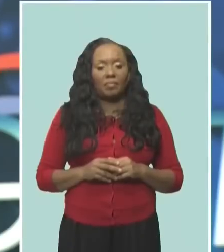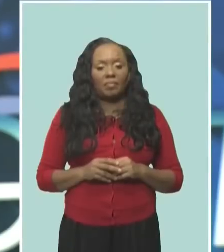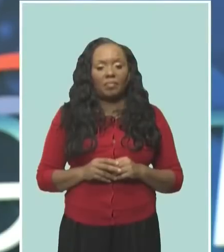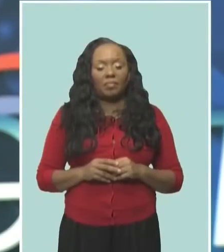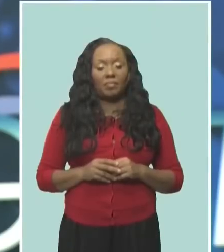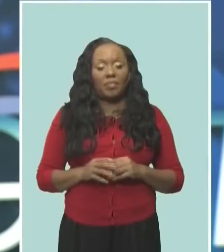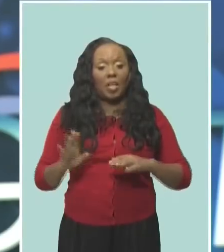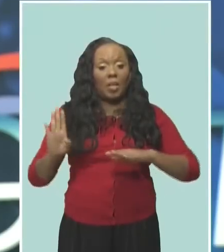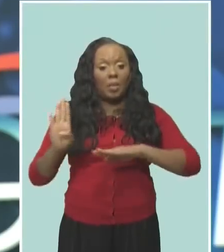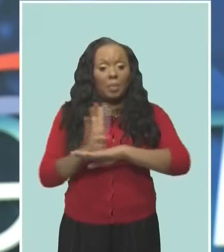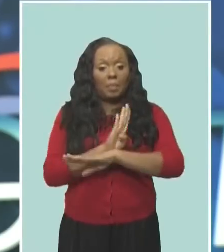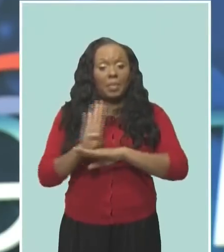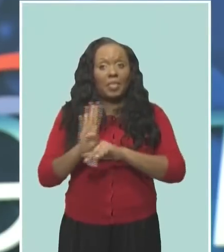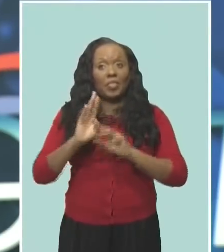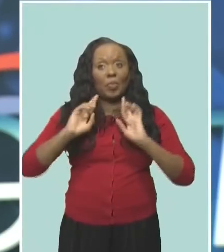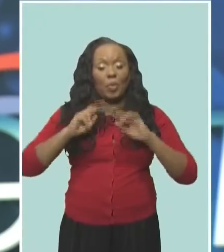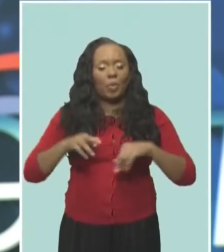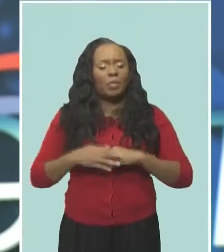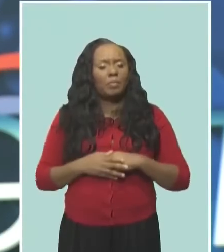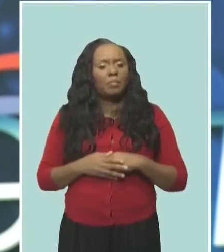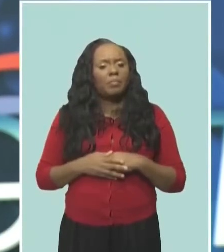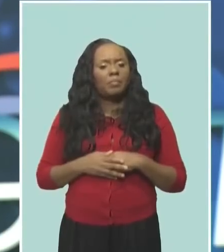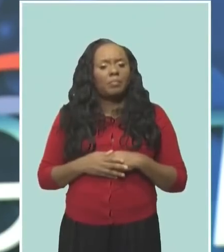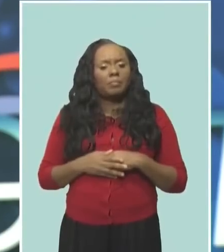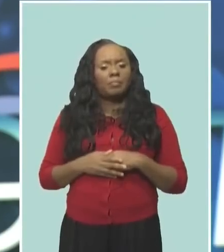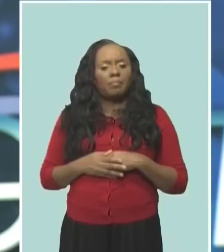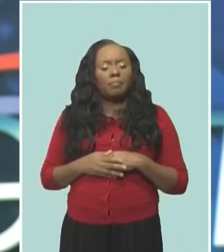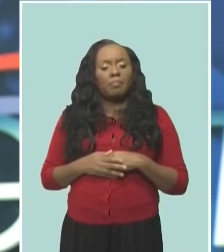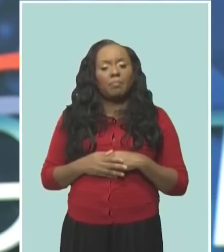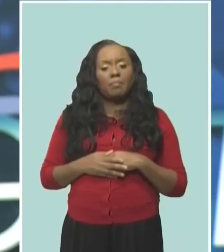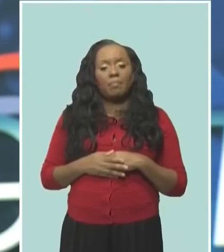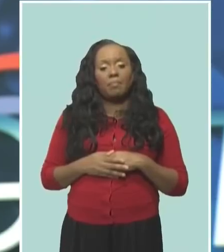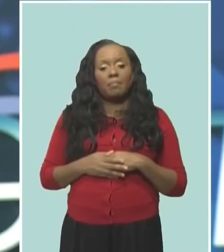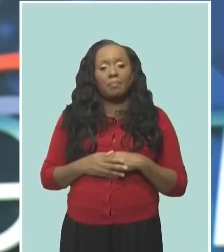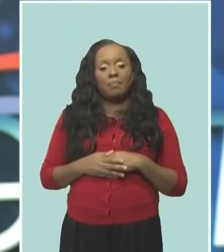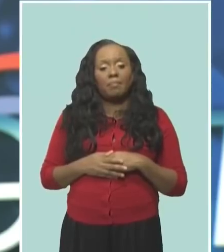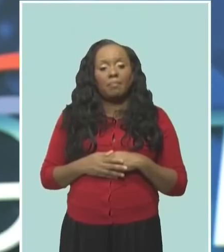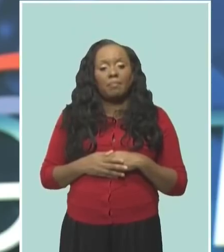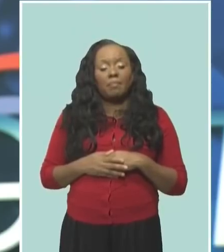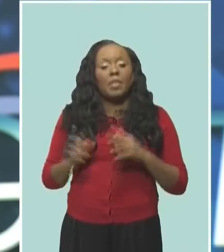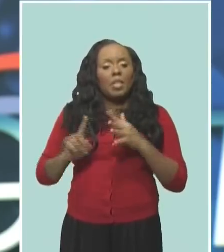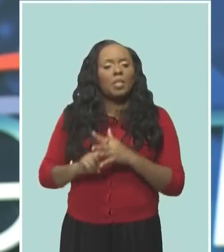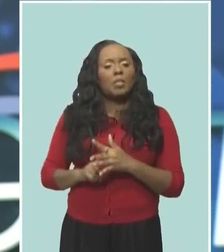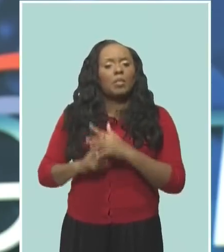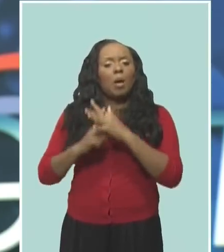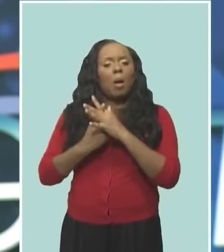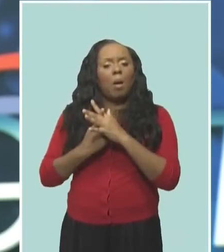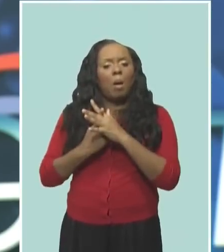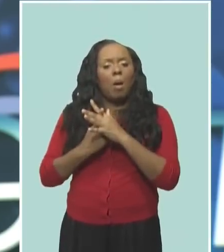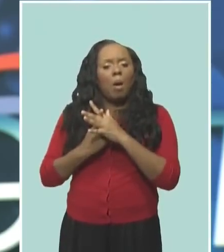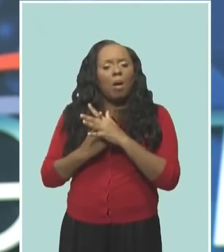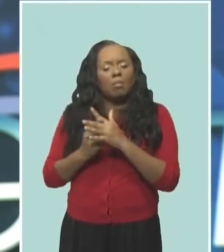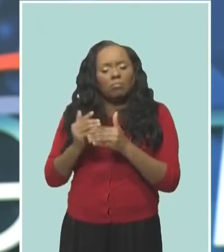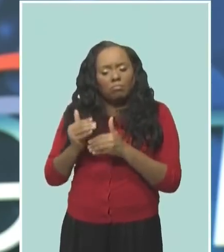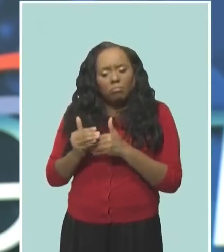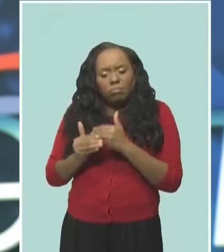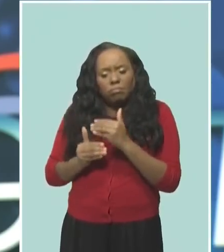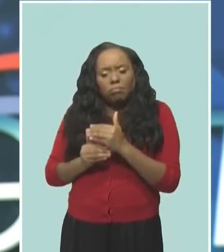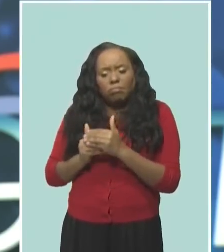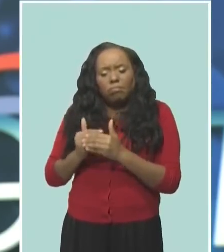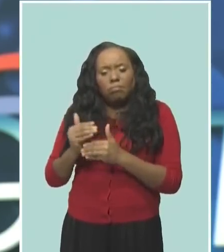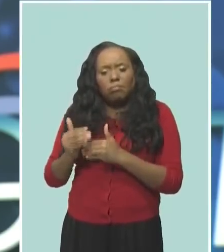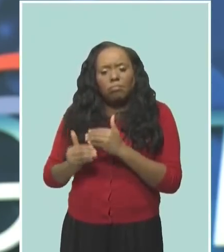In tonight's business, from humble beginnings to a successful operation serving consistently great tasting food. It